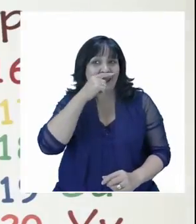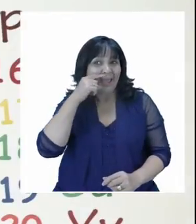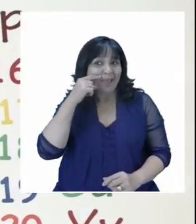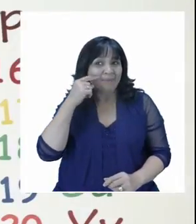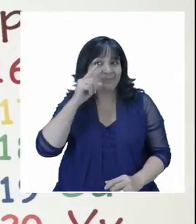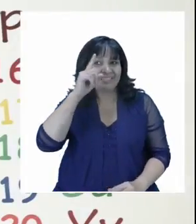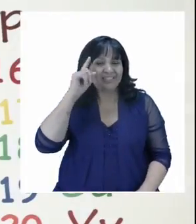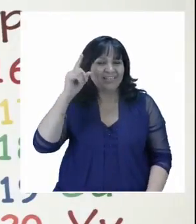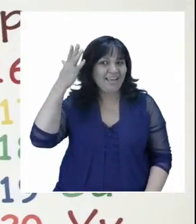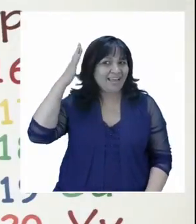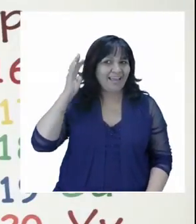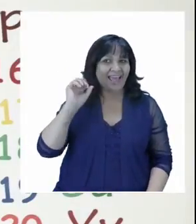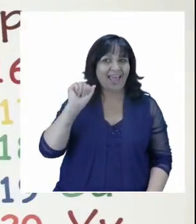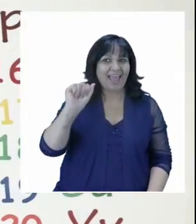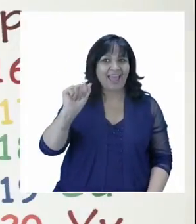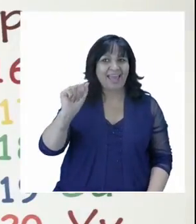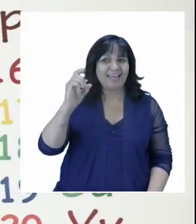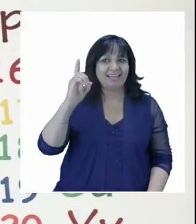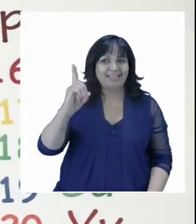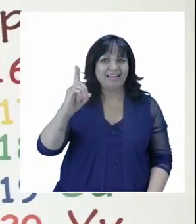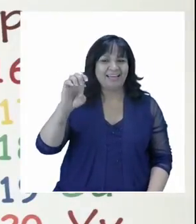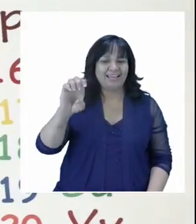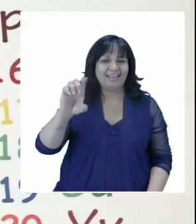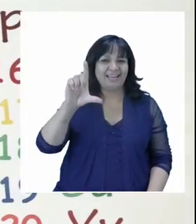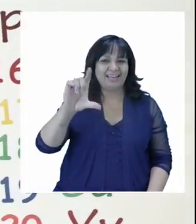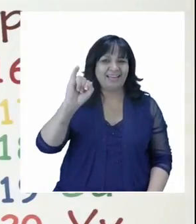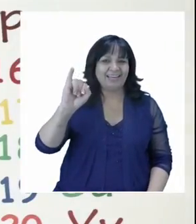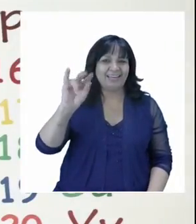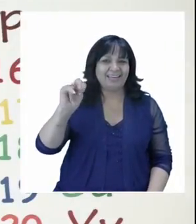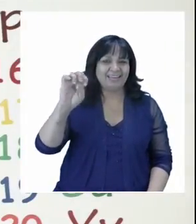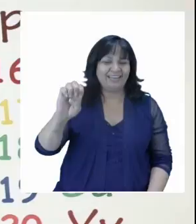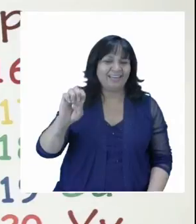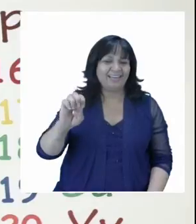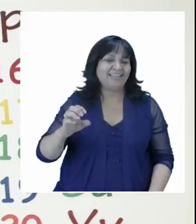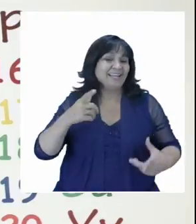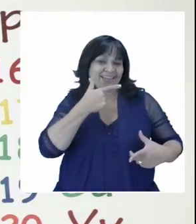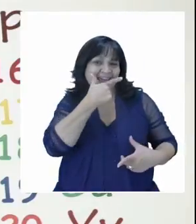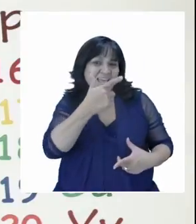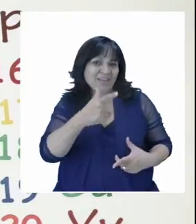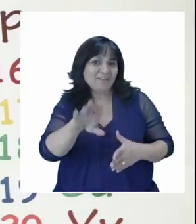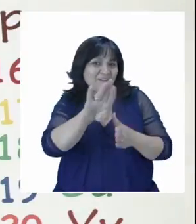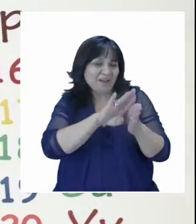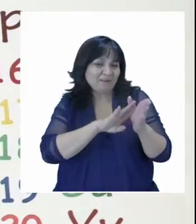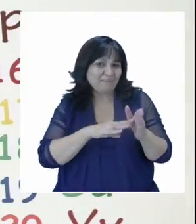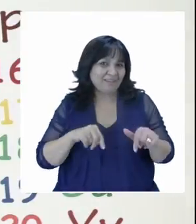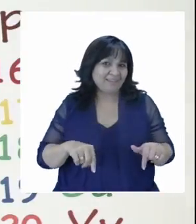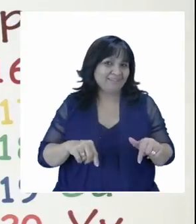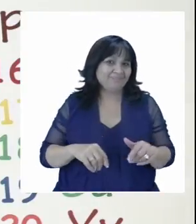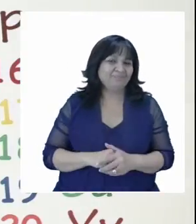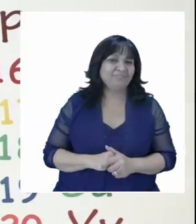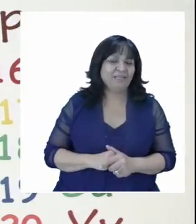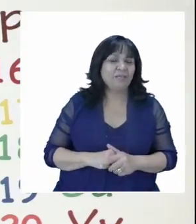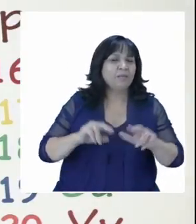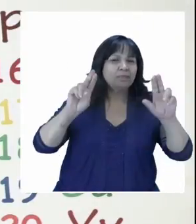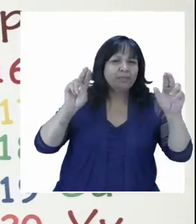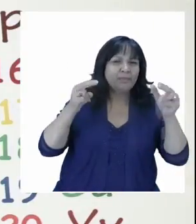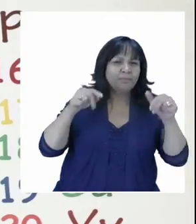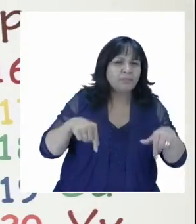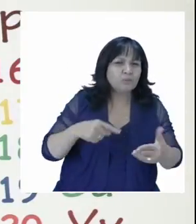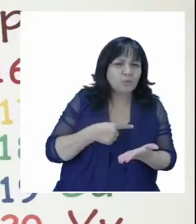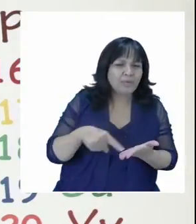Teacher Mutsa and thank you so much for joining me today. Our theme this